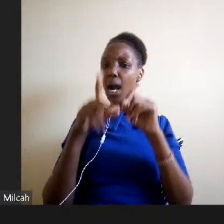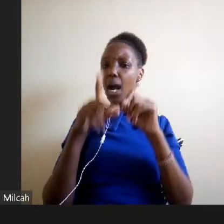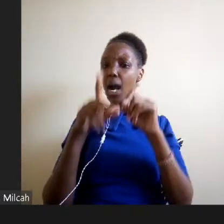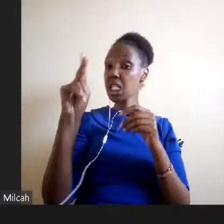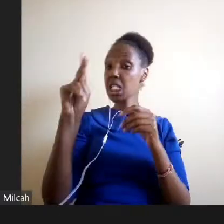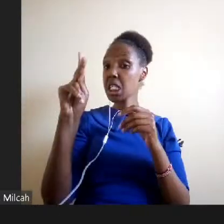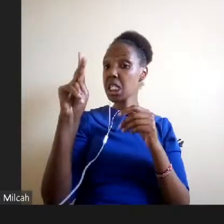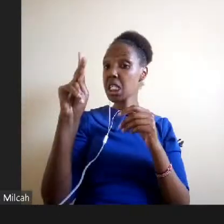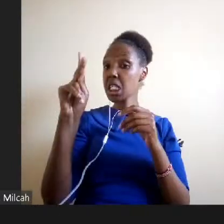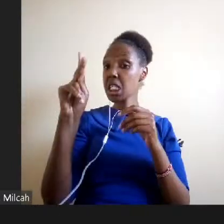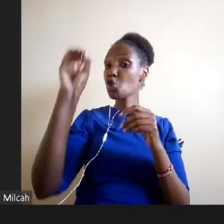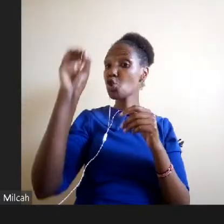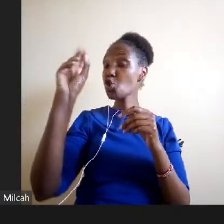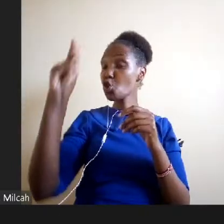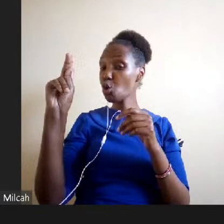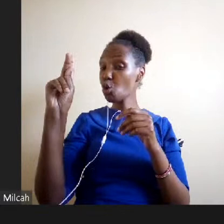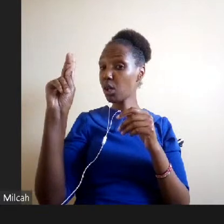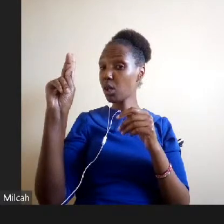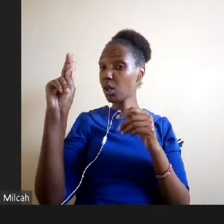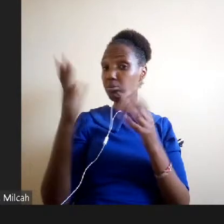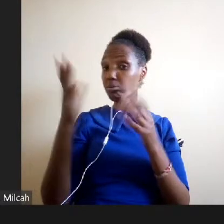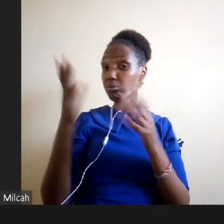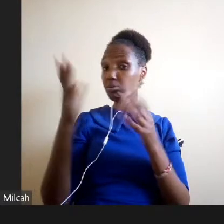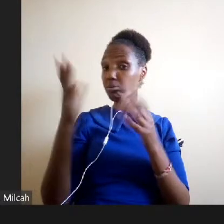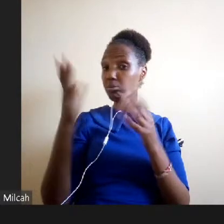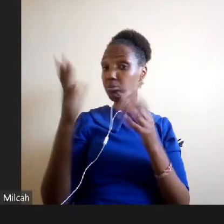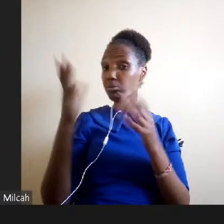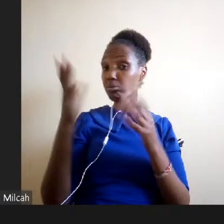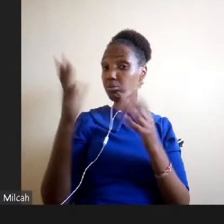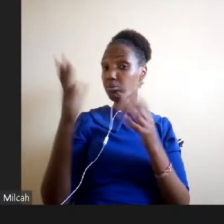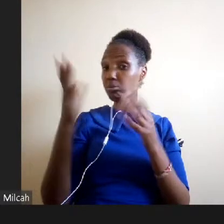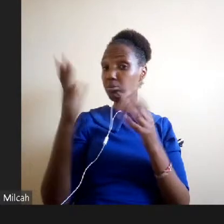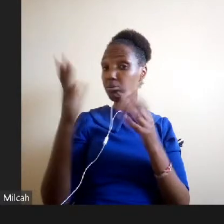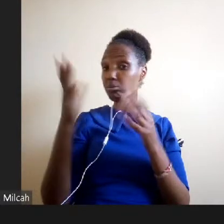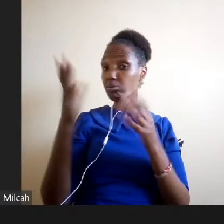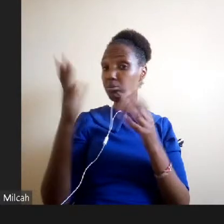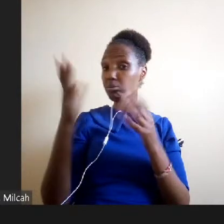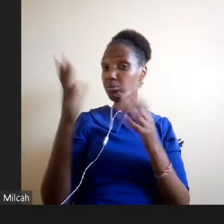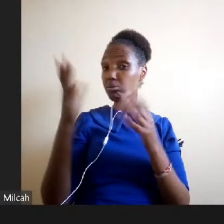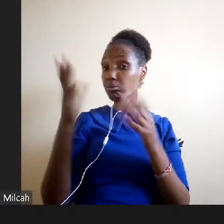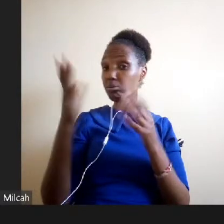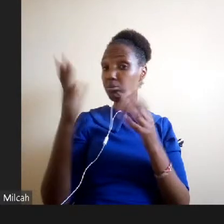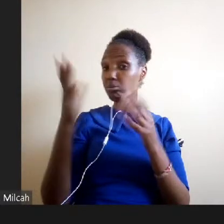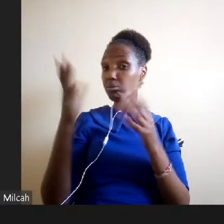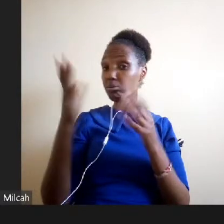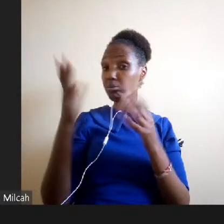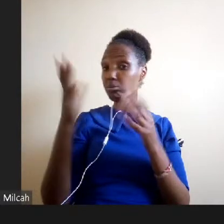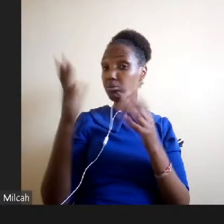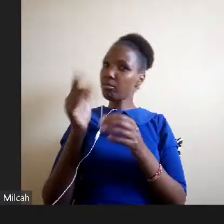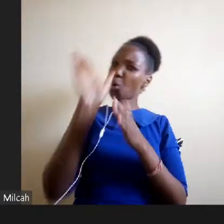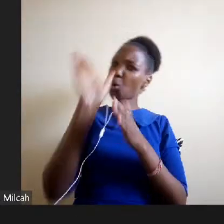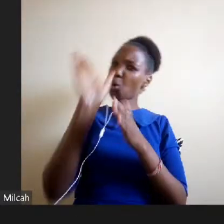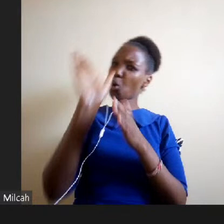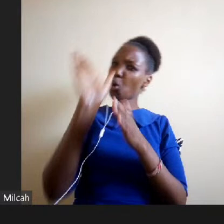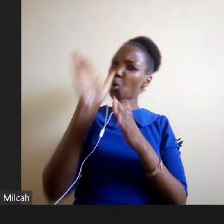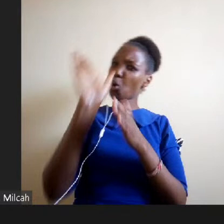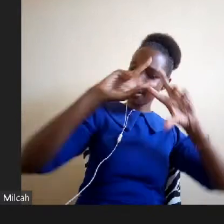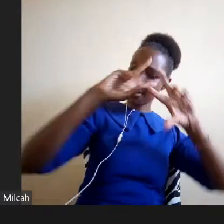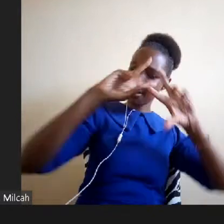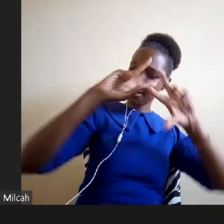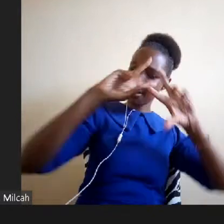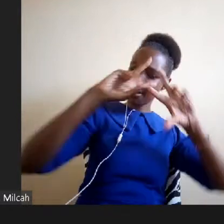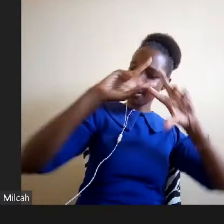be able to start asking our children this question and see what they tell us. Please go back and start evaluating